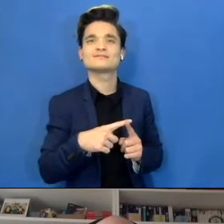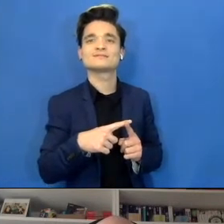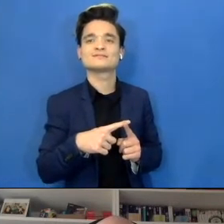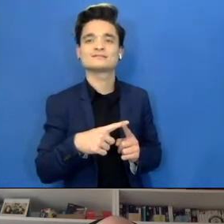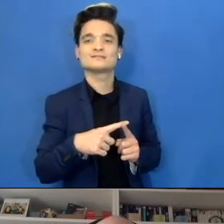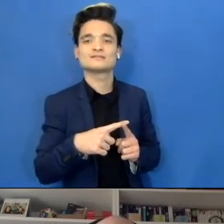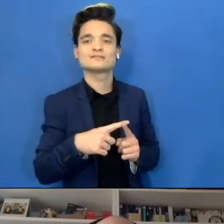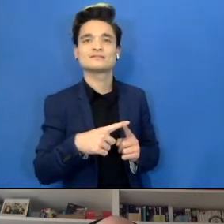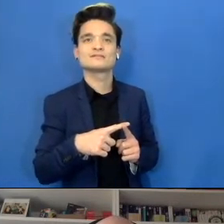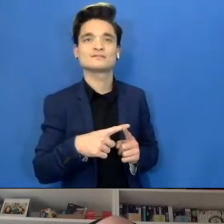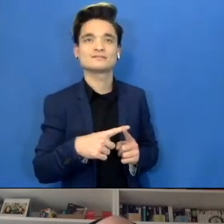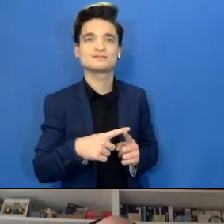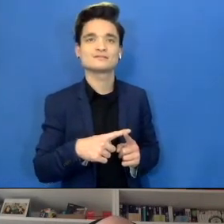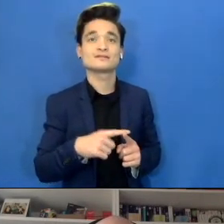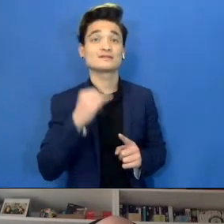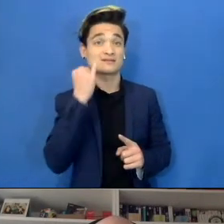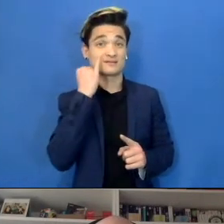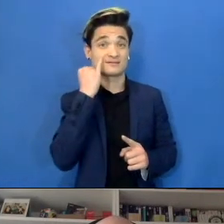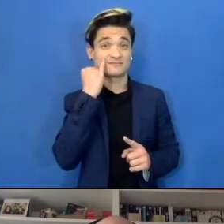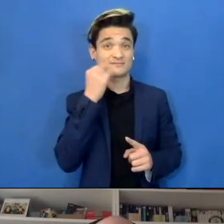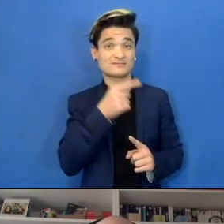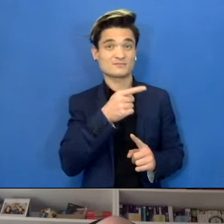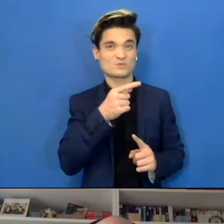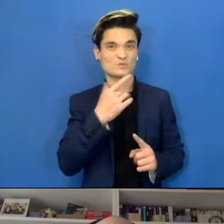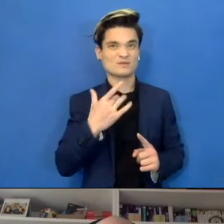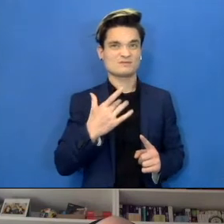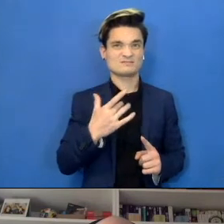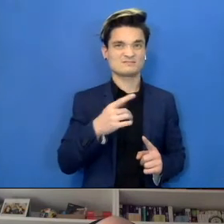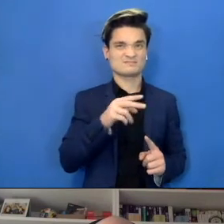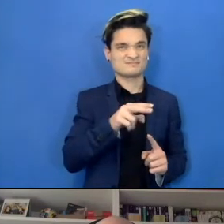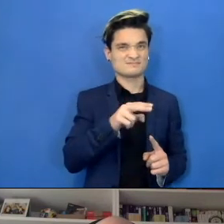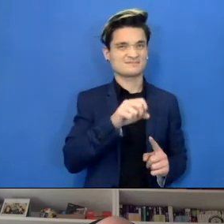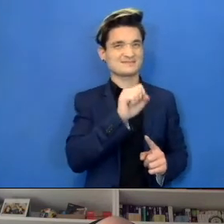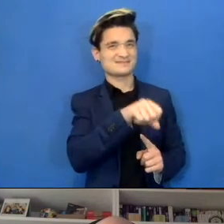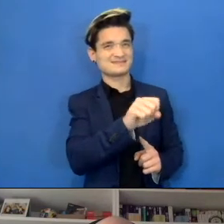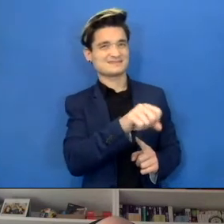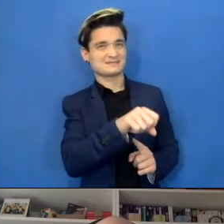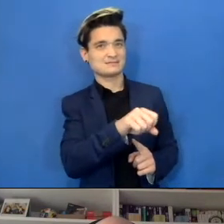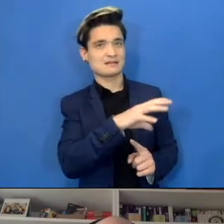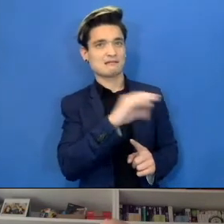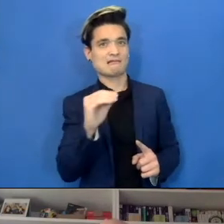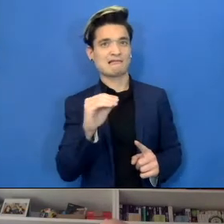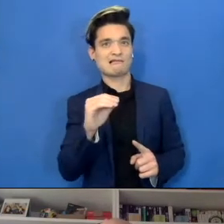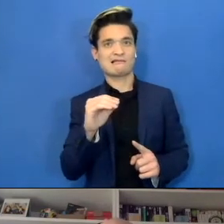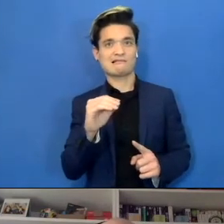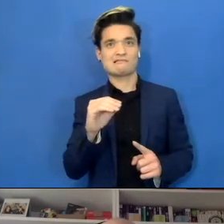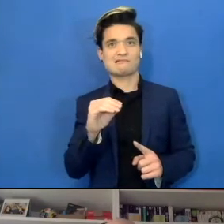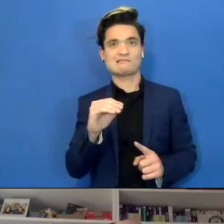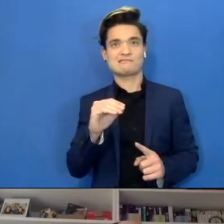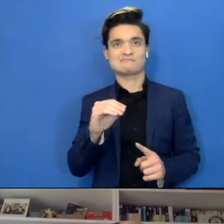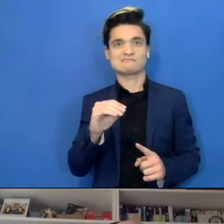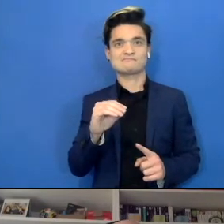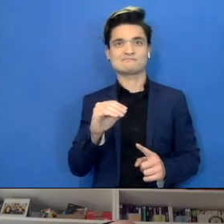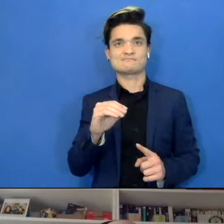think you're yes-anding your partner. I can't explain this today. English is hard today. I'll get back to it,